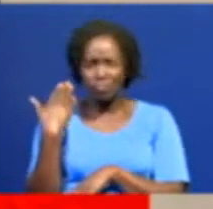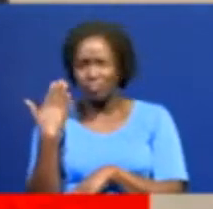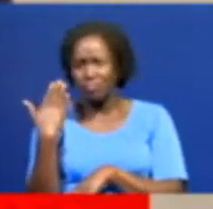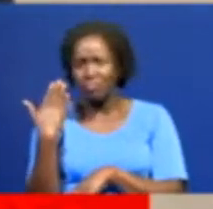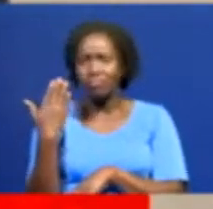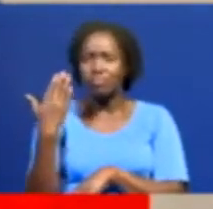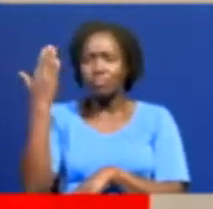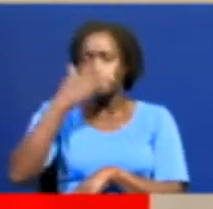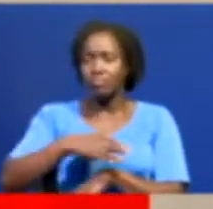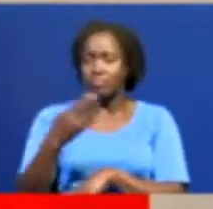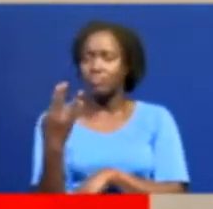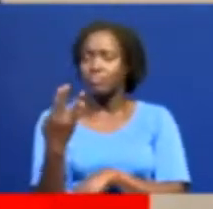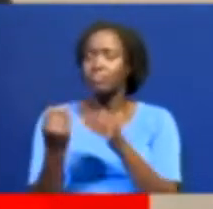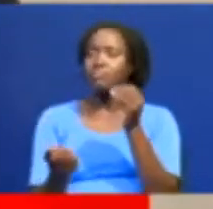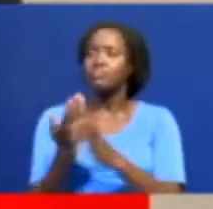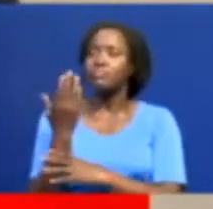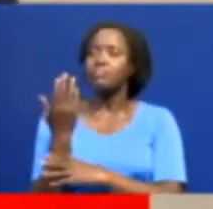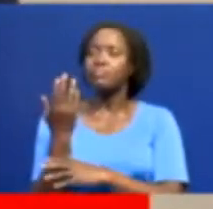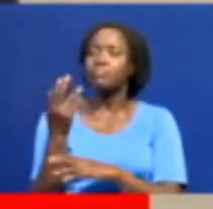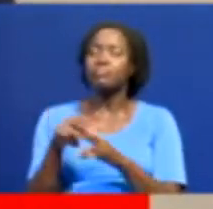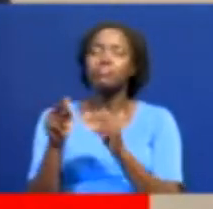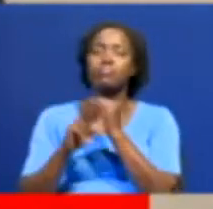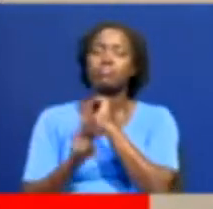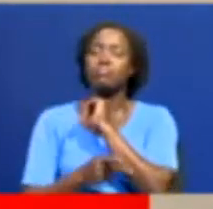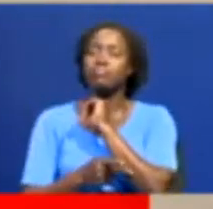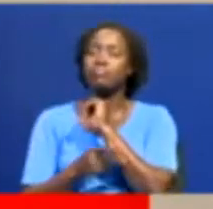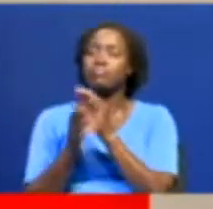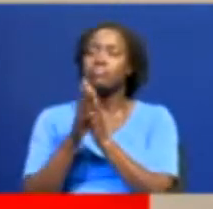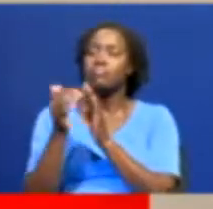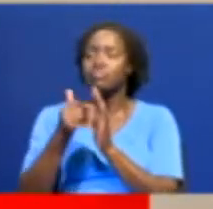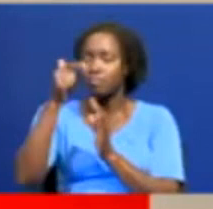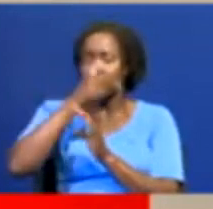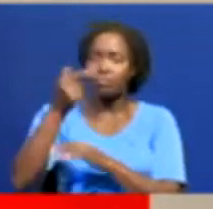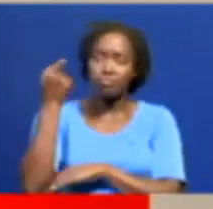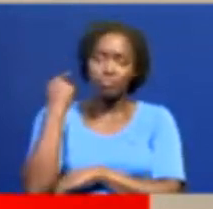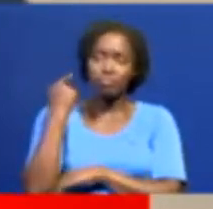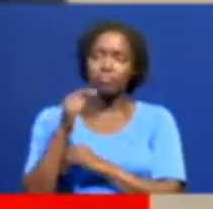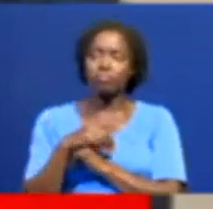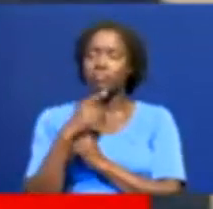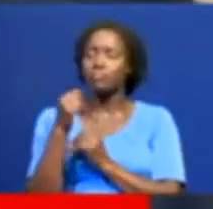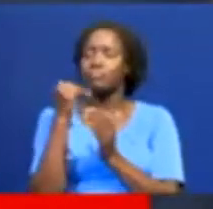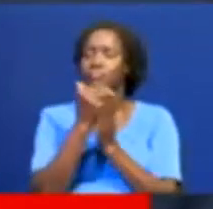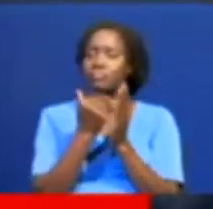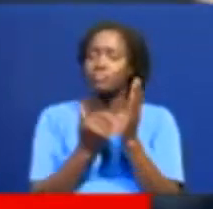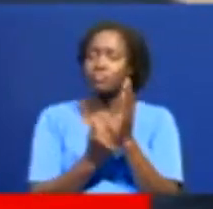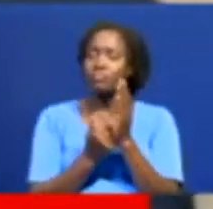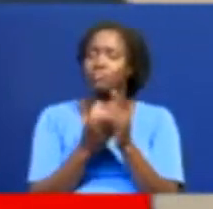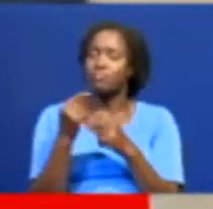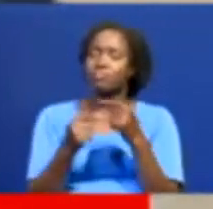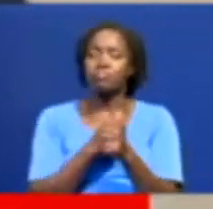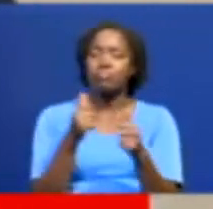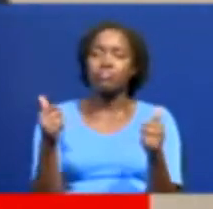days, we launched one in Kerugoya and one in Thika yesterday. So this is a program that is going on very